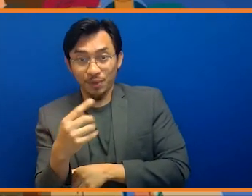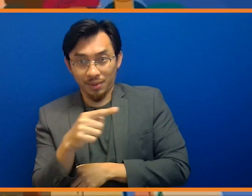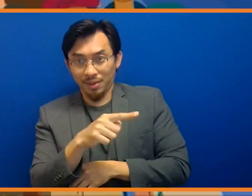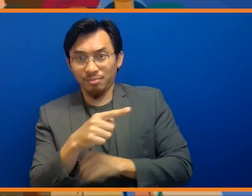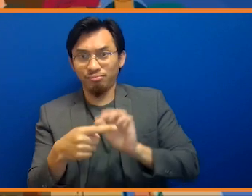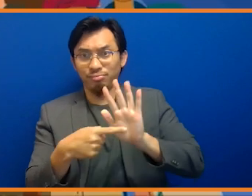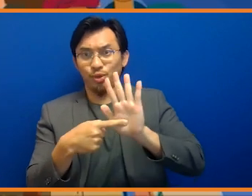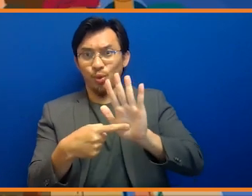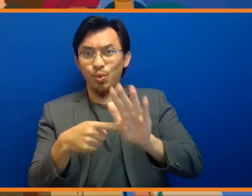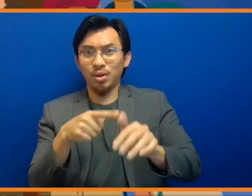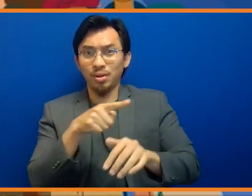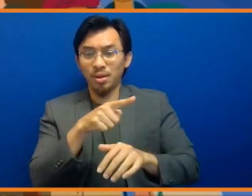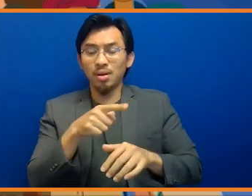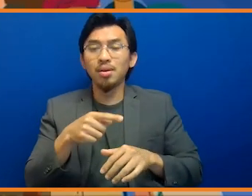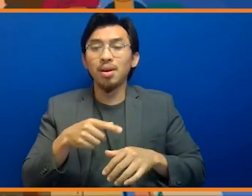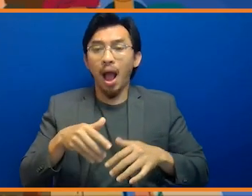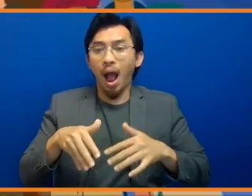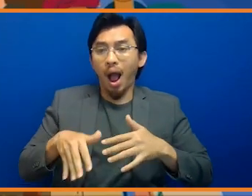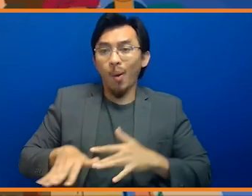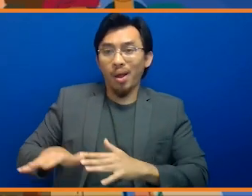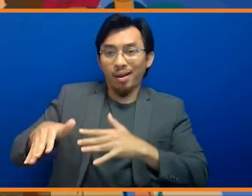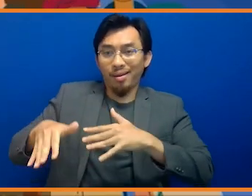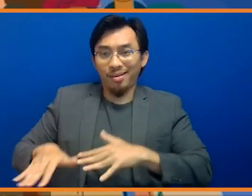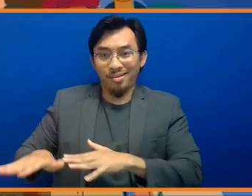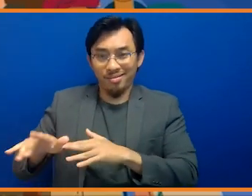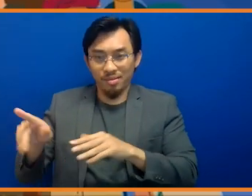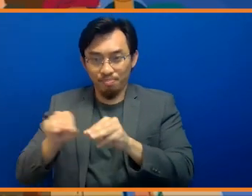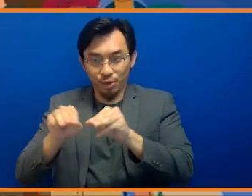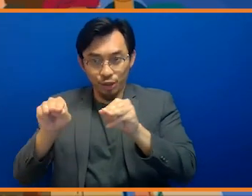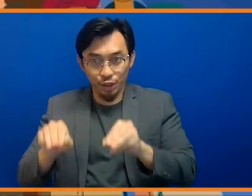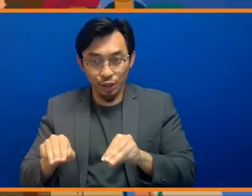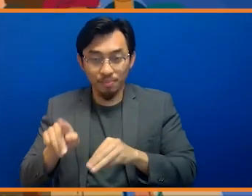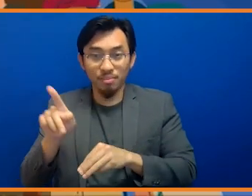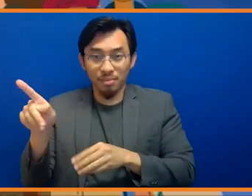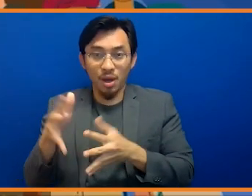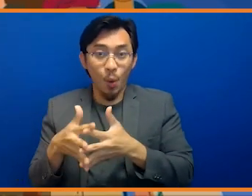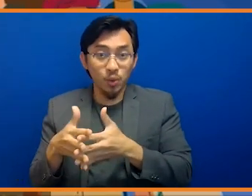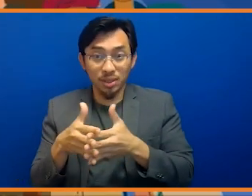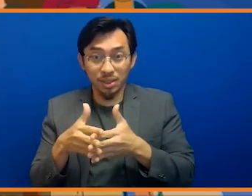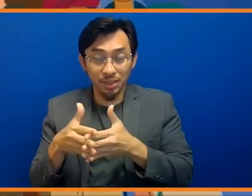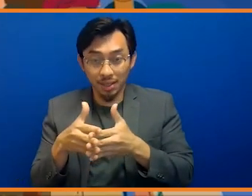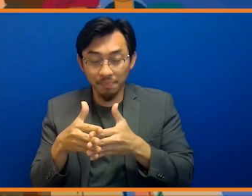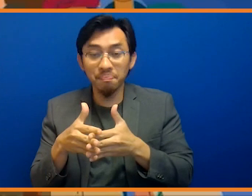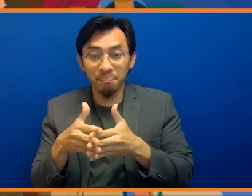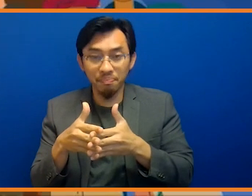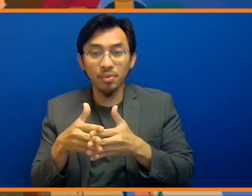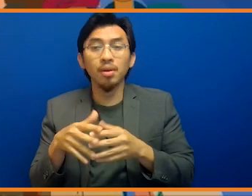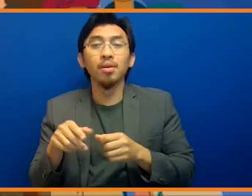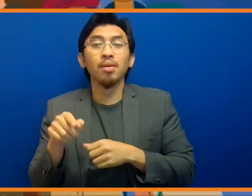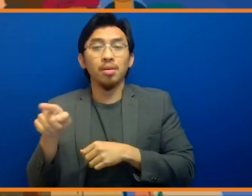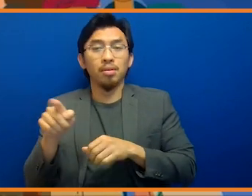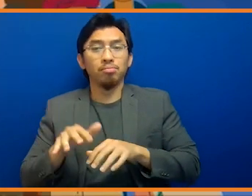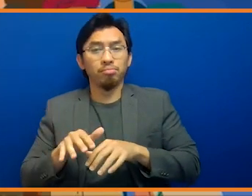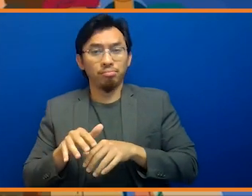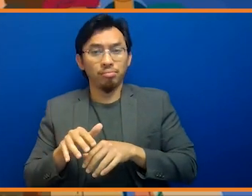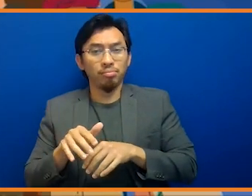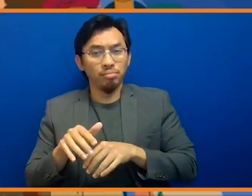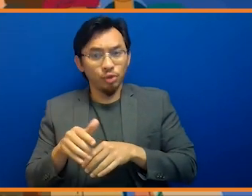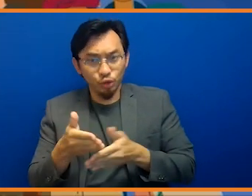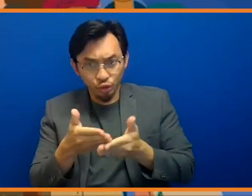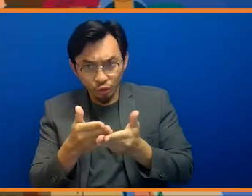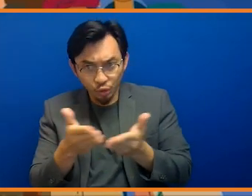display at the Hawaii Museum in USA, Tsunami Museum in Hawaii at USA.